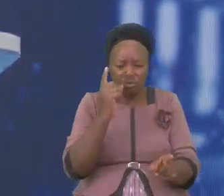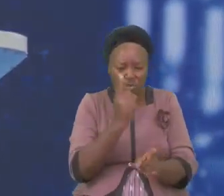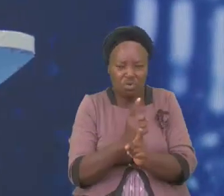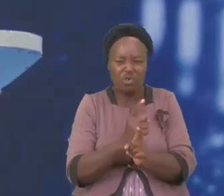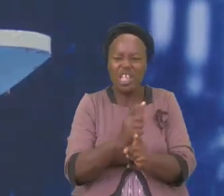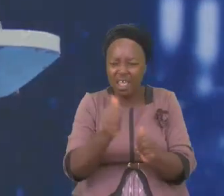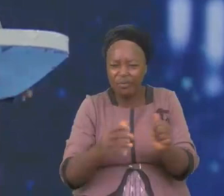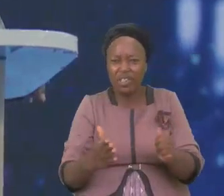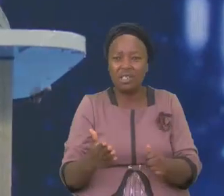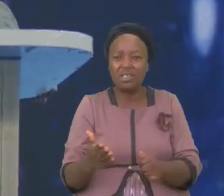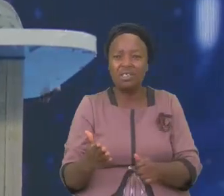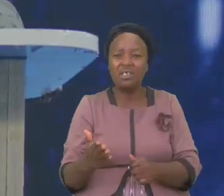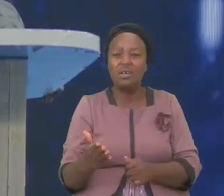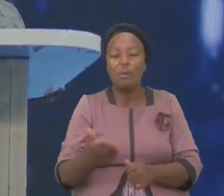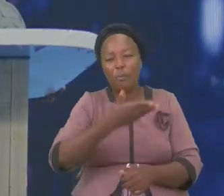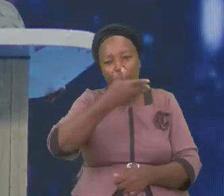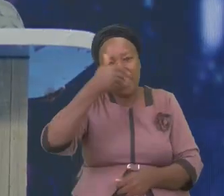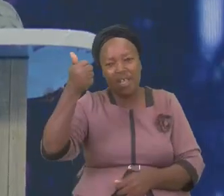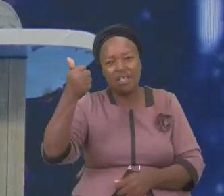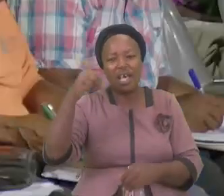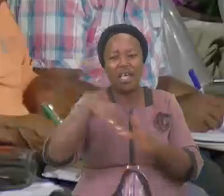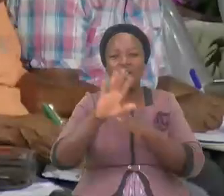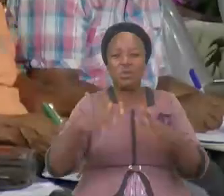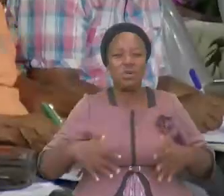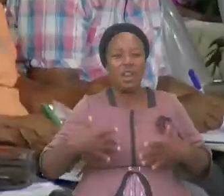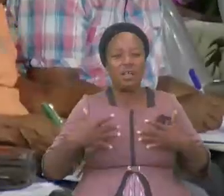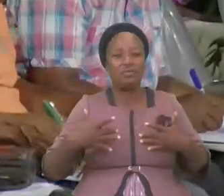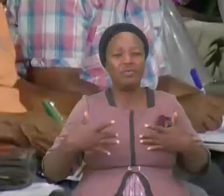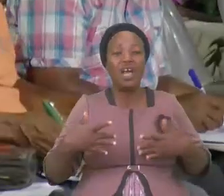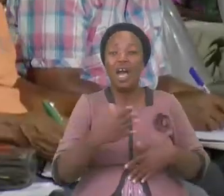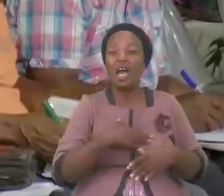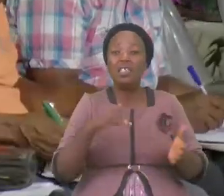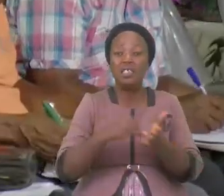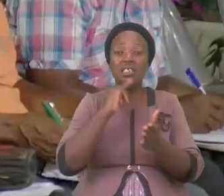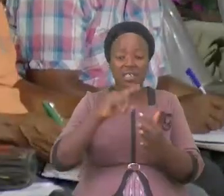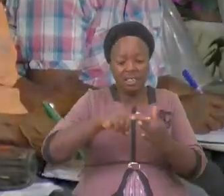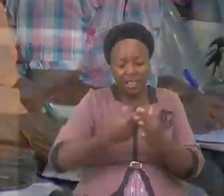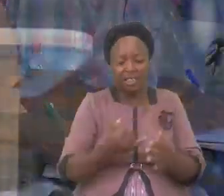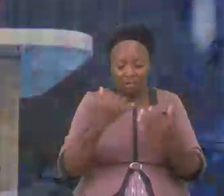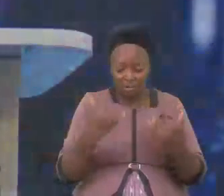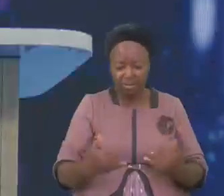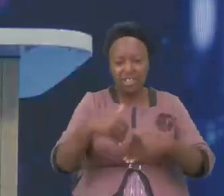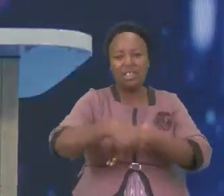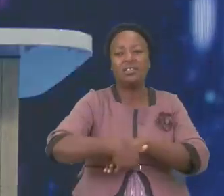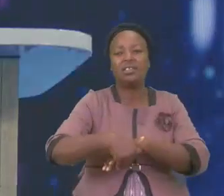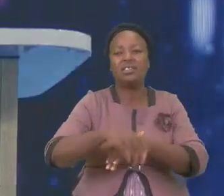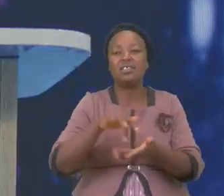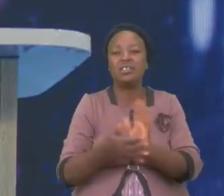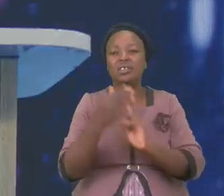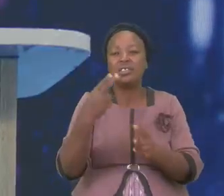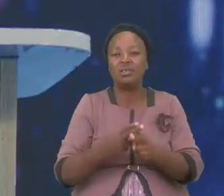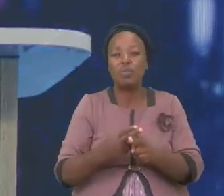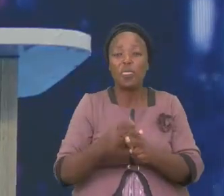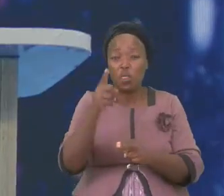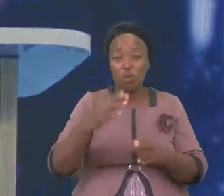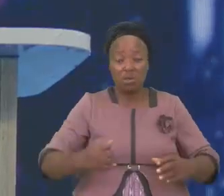life. And it is starting tonight. You're healthy. Things are still going to be better. You